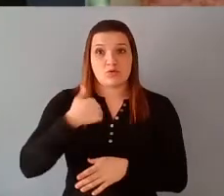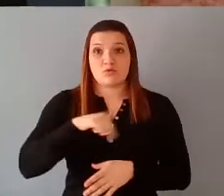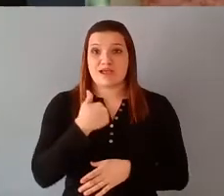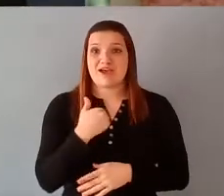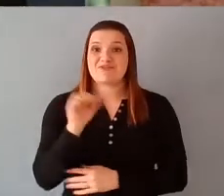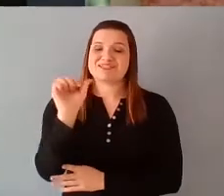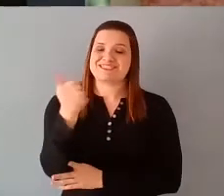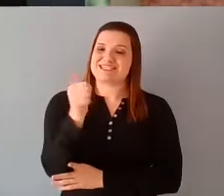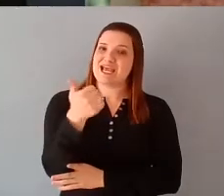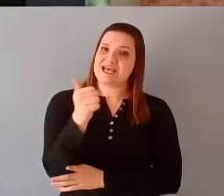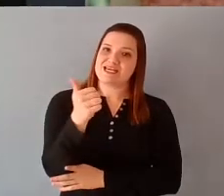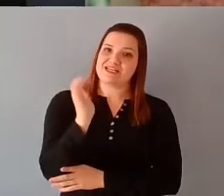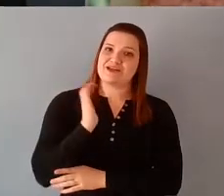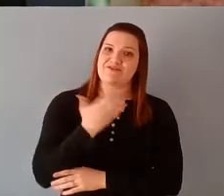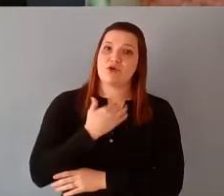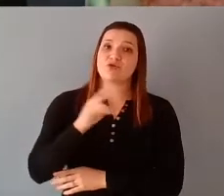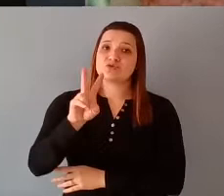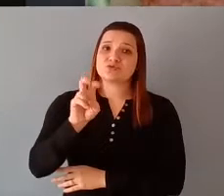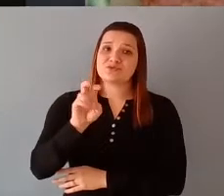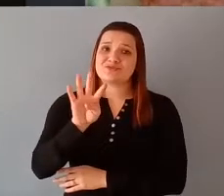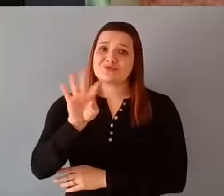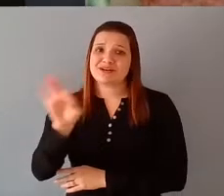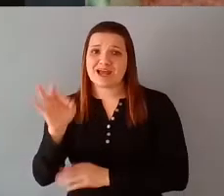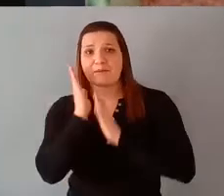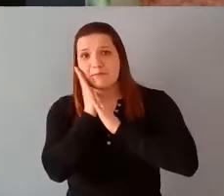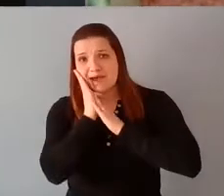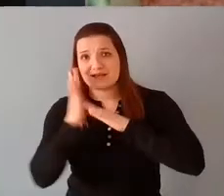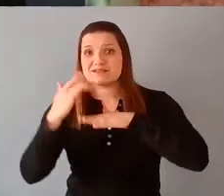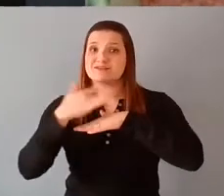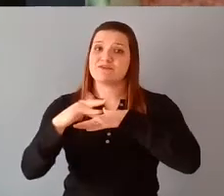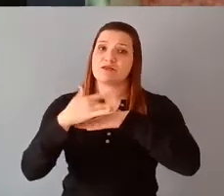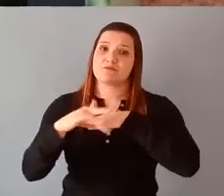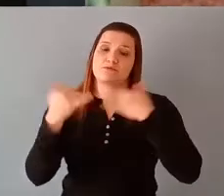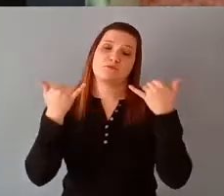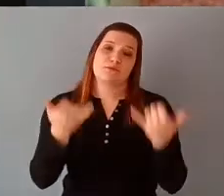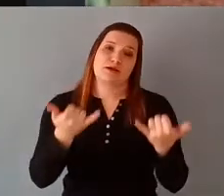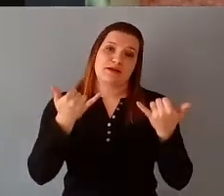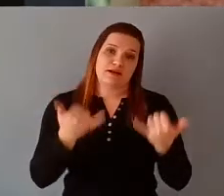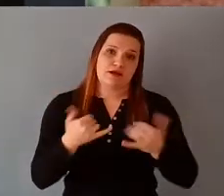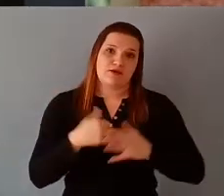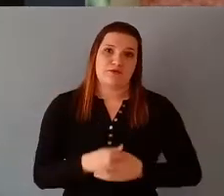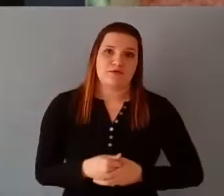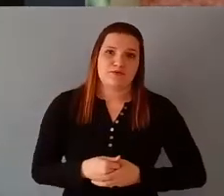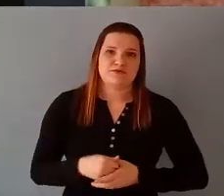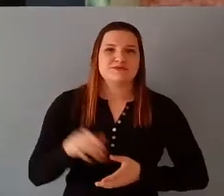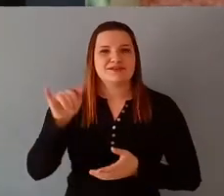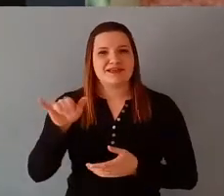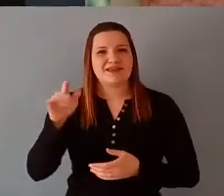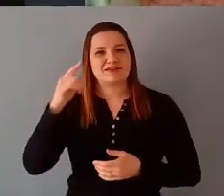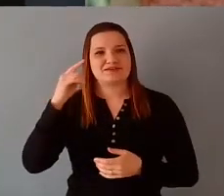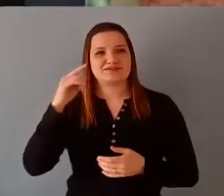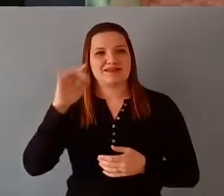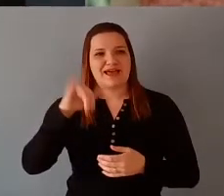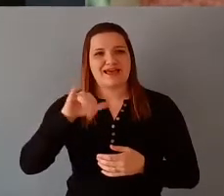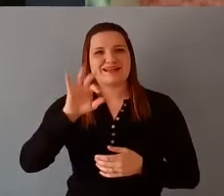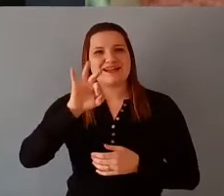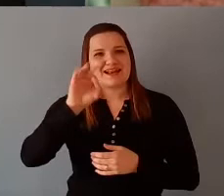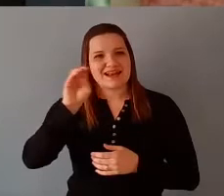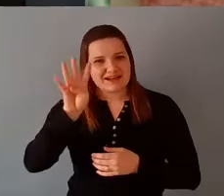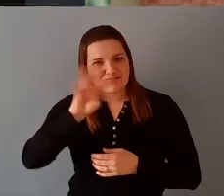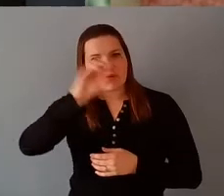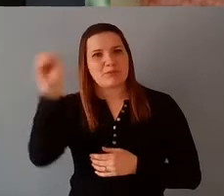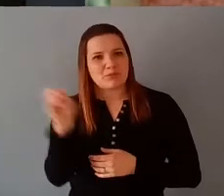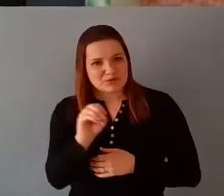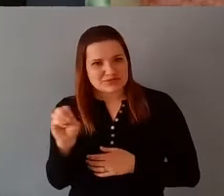our 249 beds that are open. So that's how you get to that overall 94%